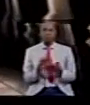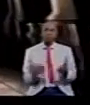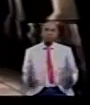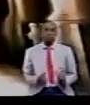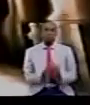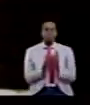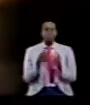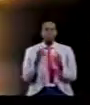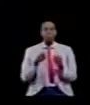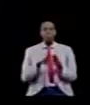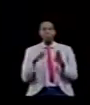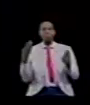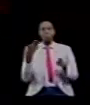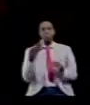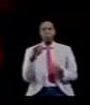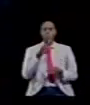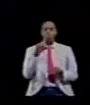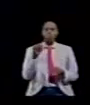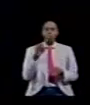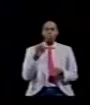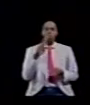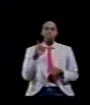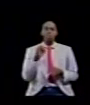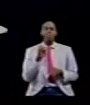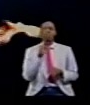by the power in the blood of Jesus Christ,